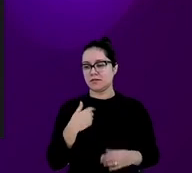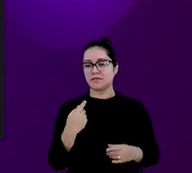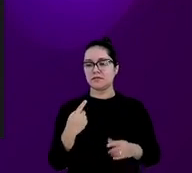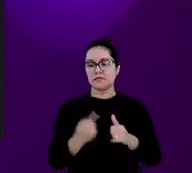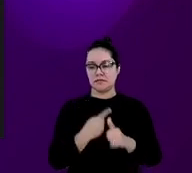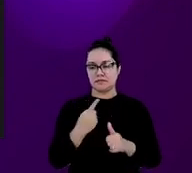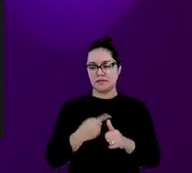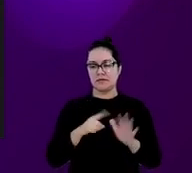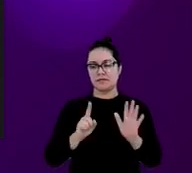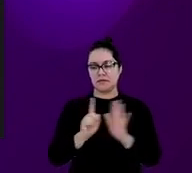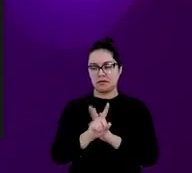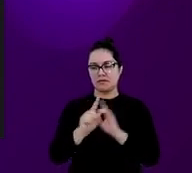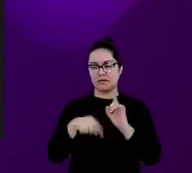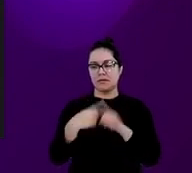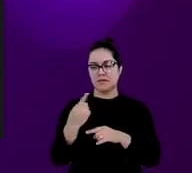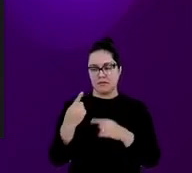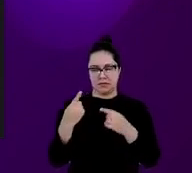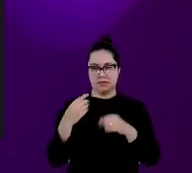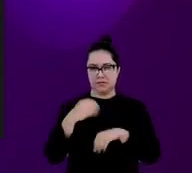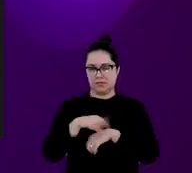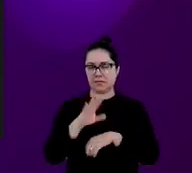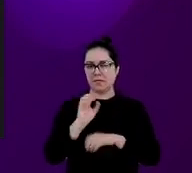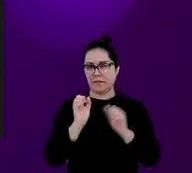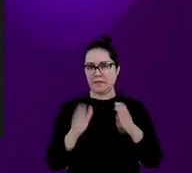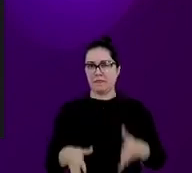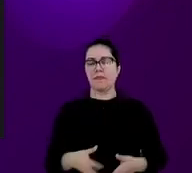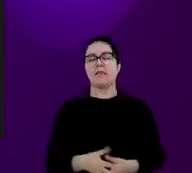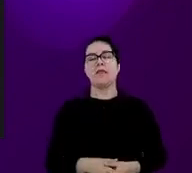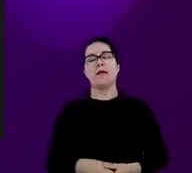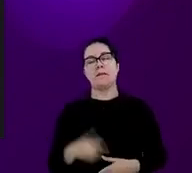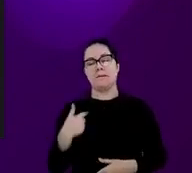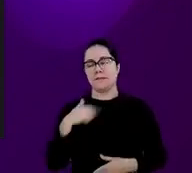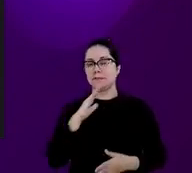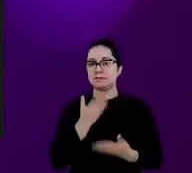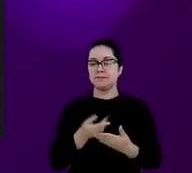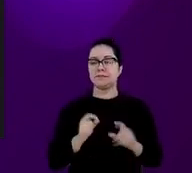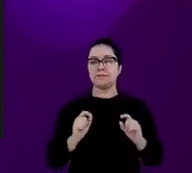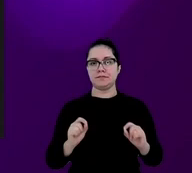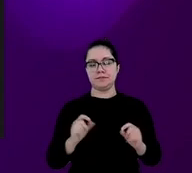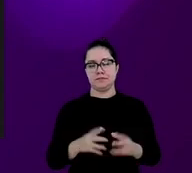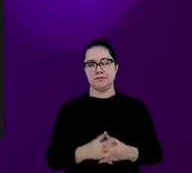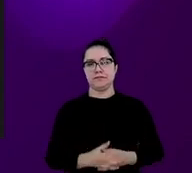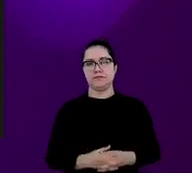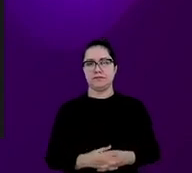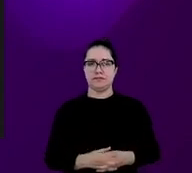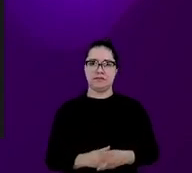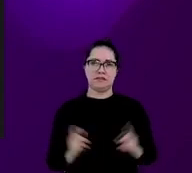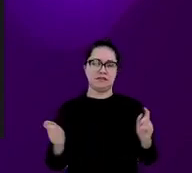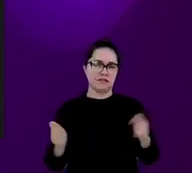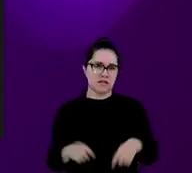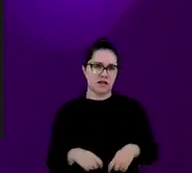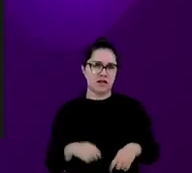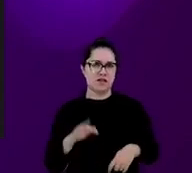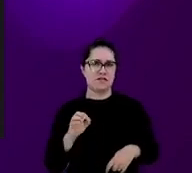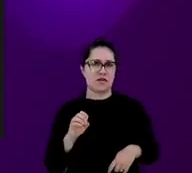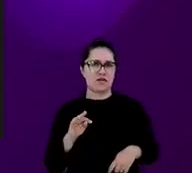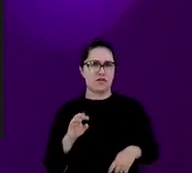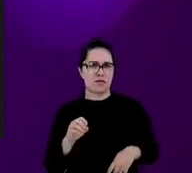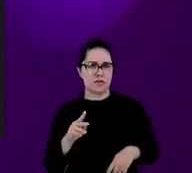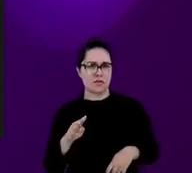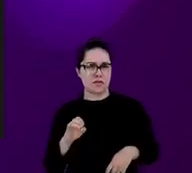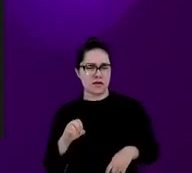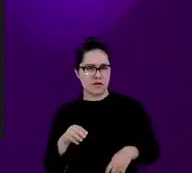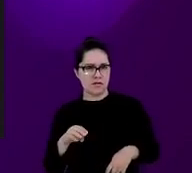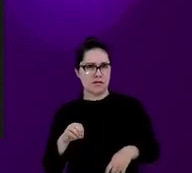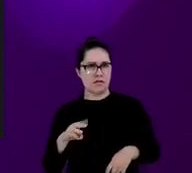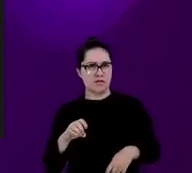really believe that to make photobiomodulation mainstream, we need to have the physicians